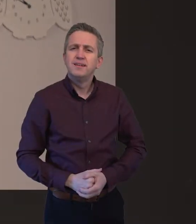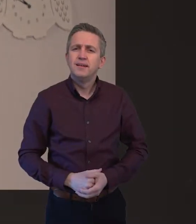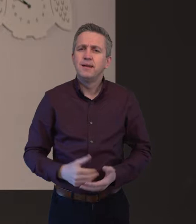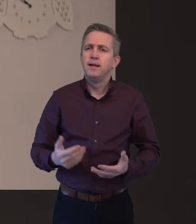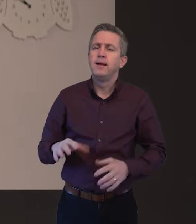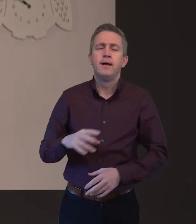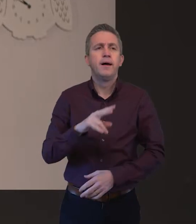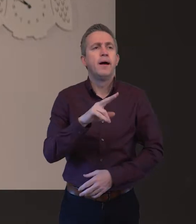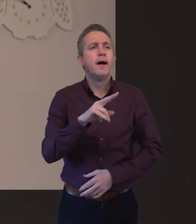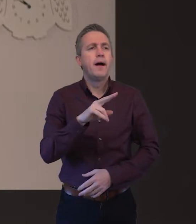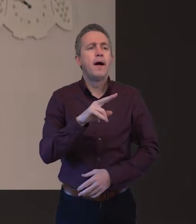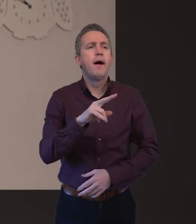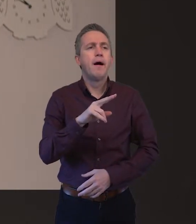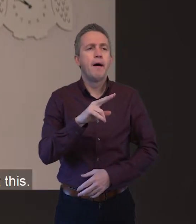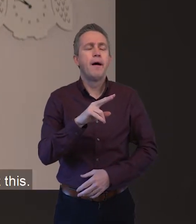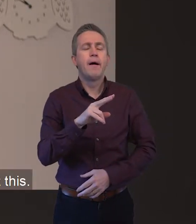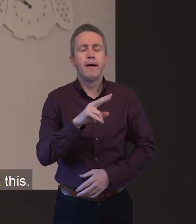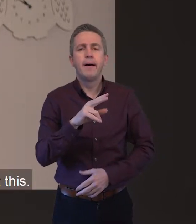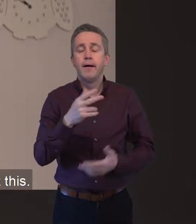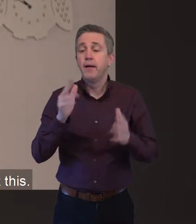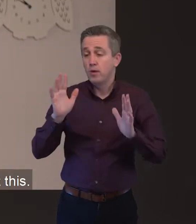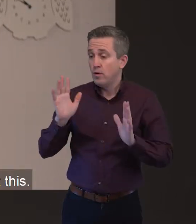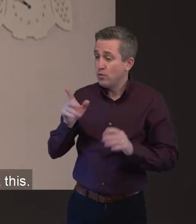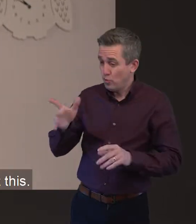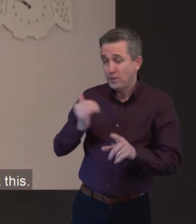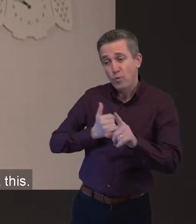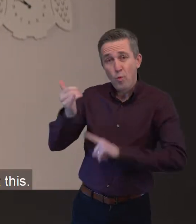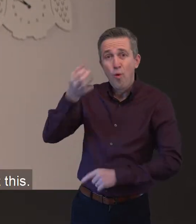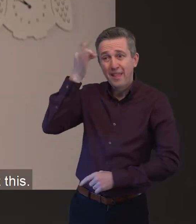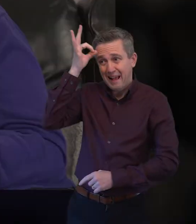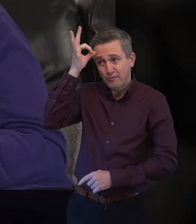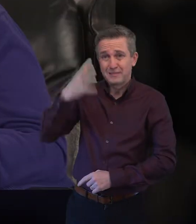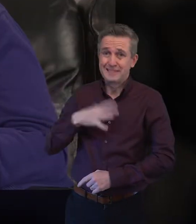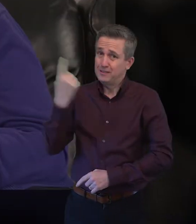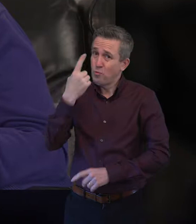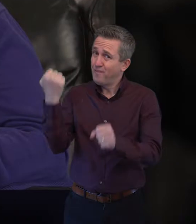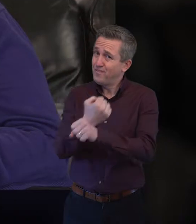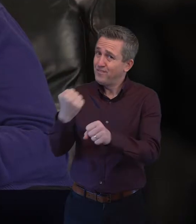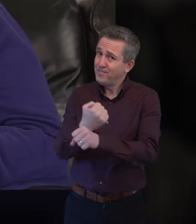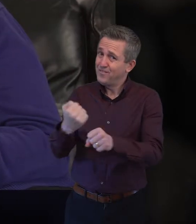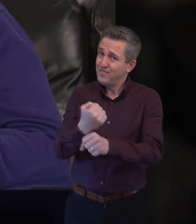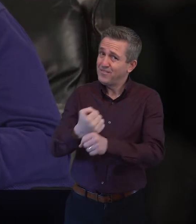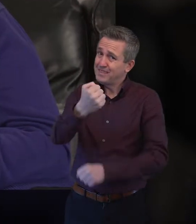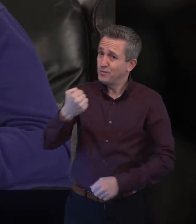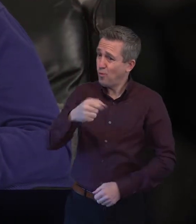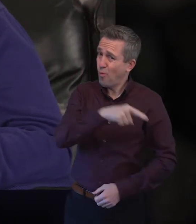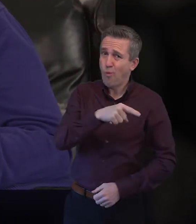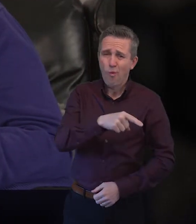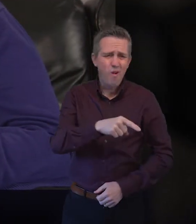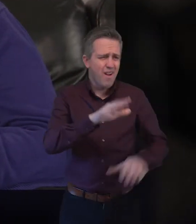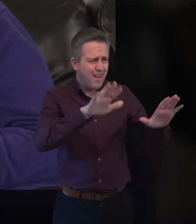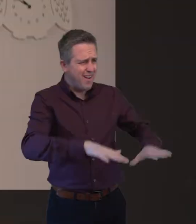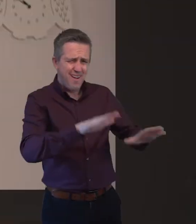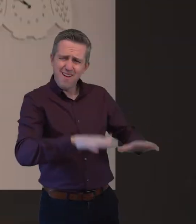Oh, that's happened. You're going to have to phone the council. They'll need to come and sort this. Well, calm down a minute. It's only a